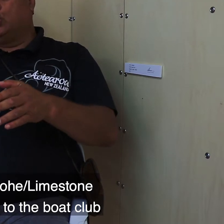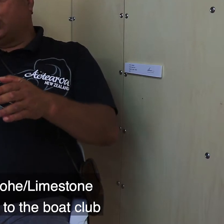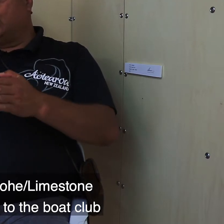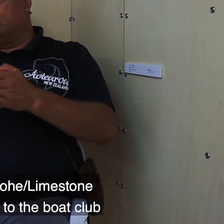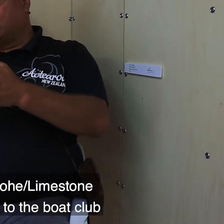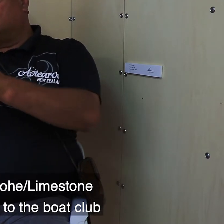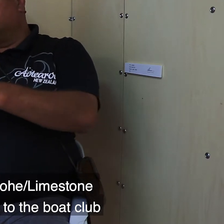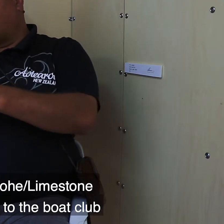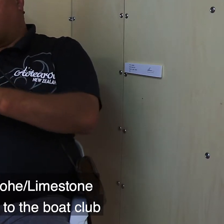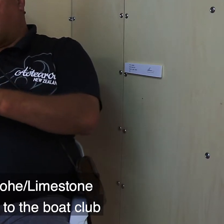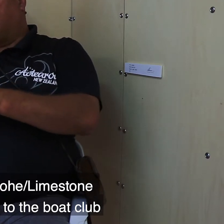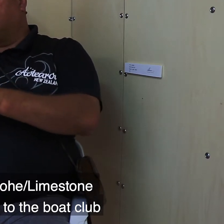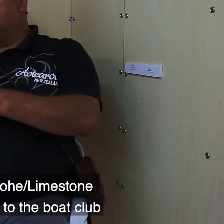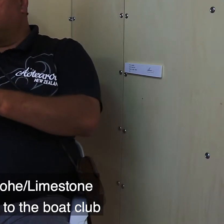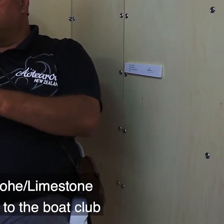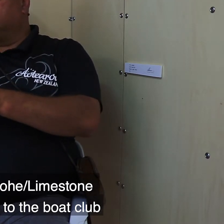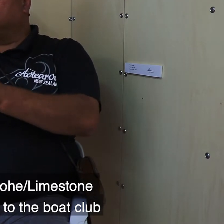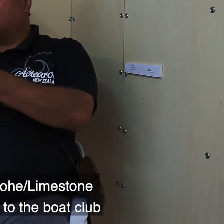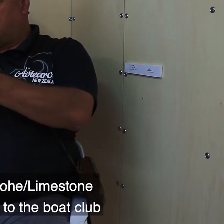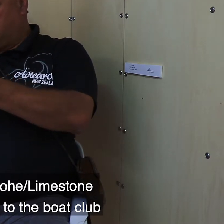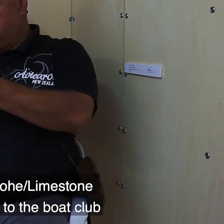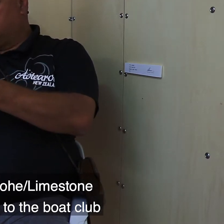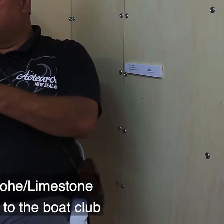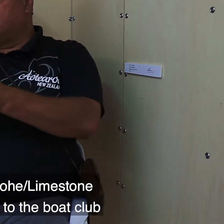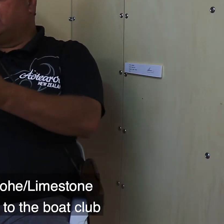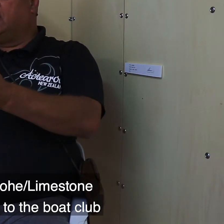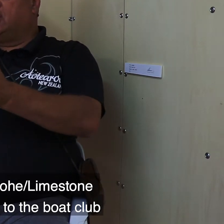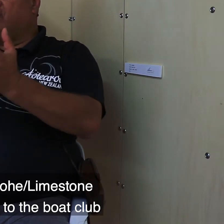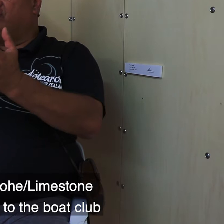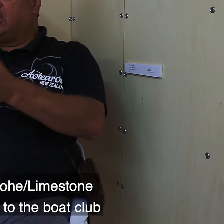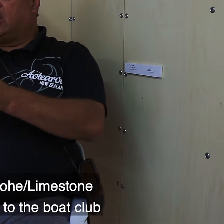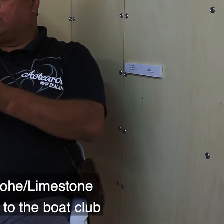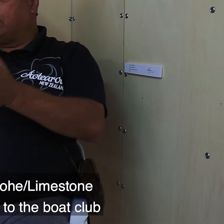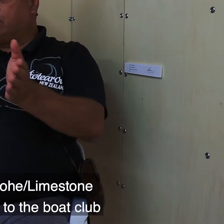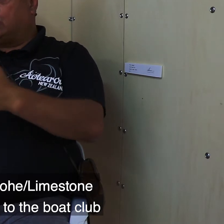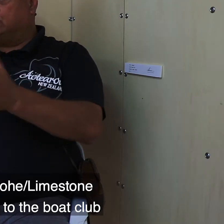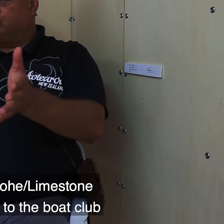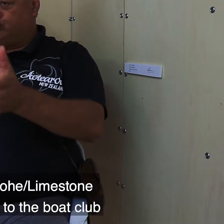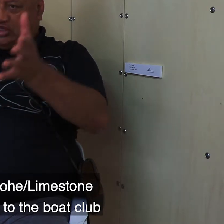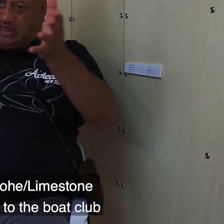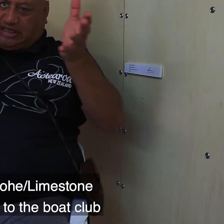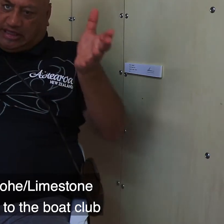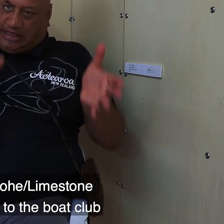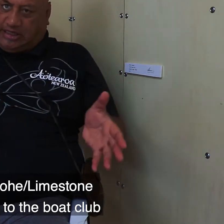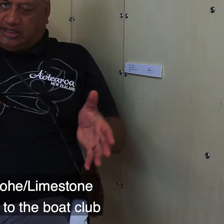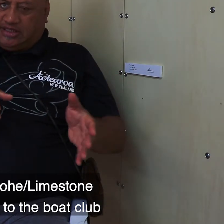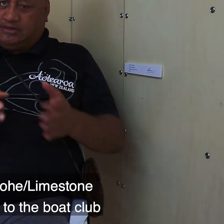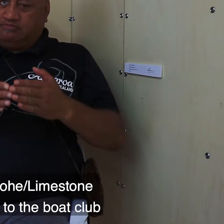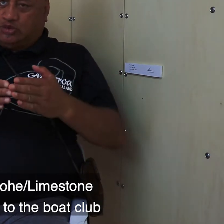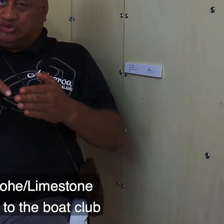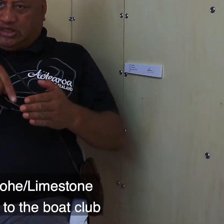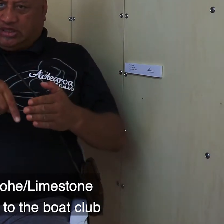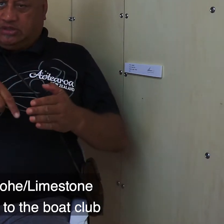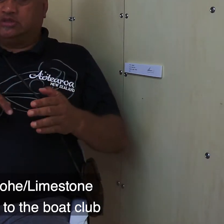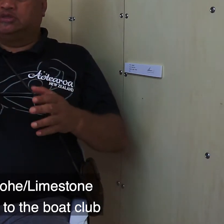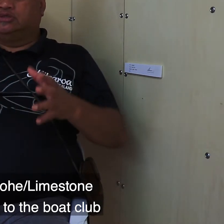He's got the boat to go to Matakohe Limestone Island. And he brought the Kiwi in a